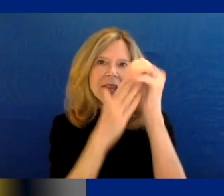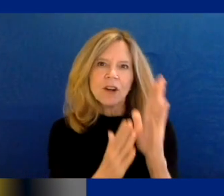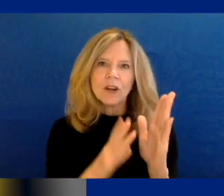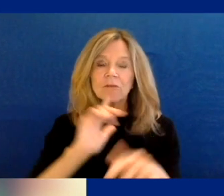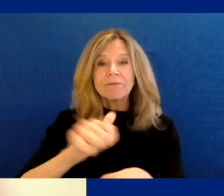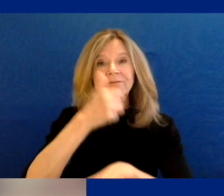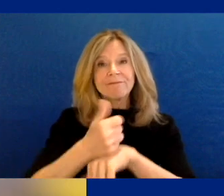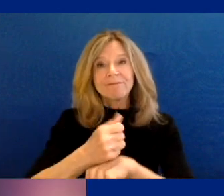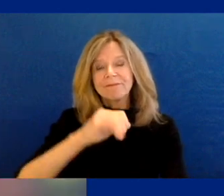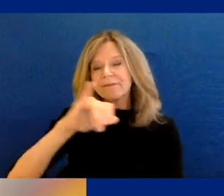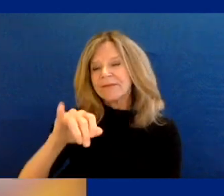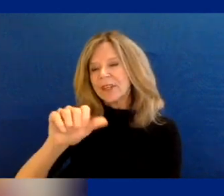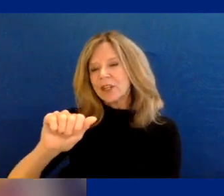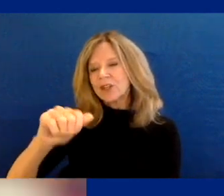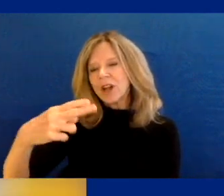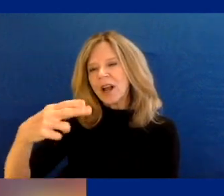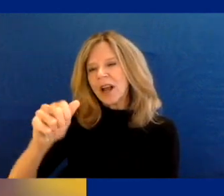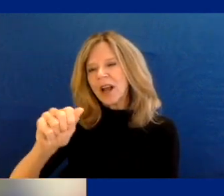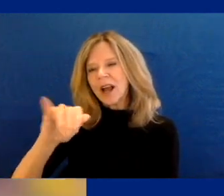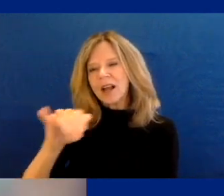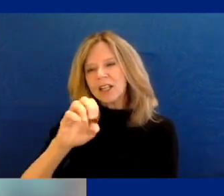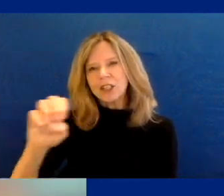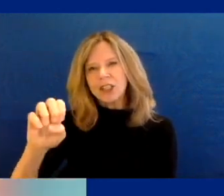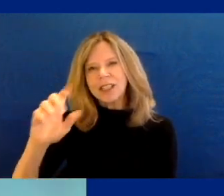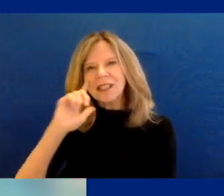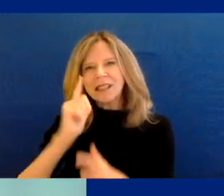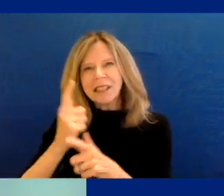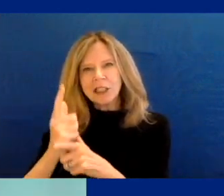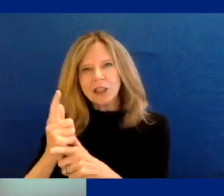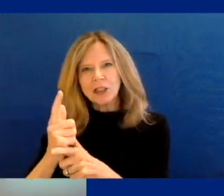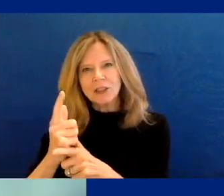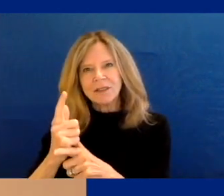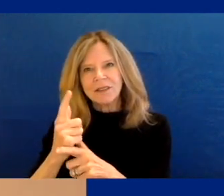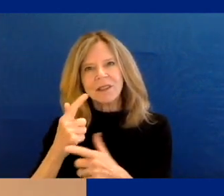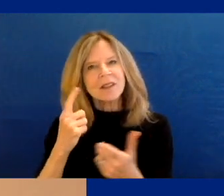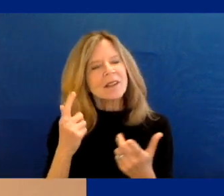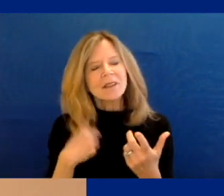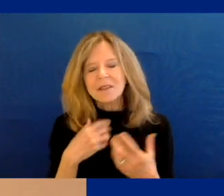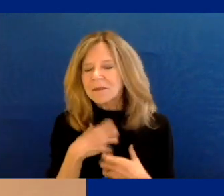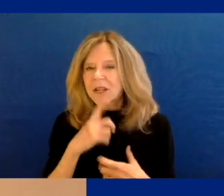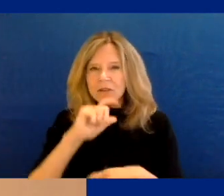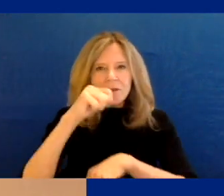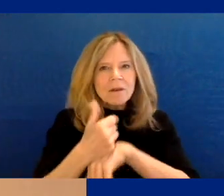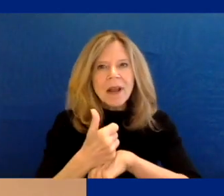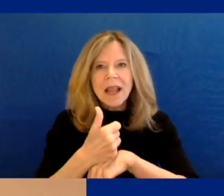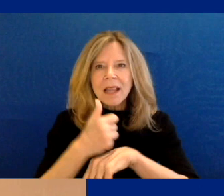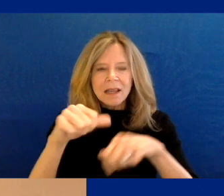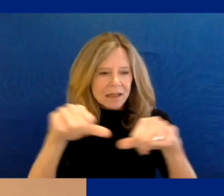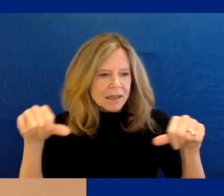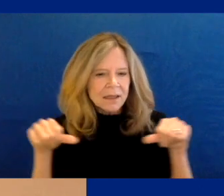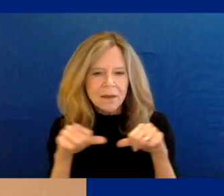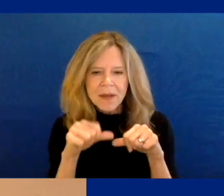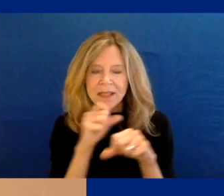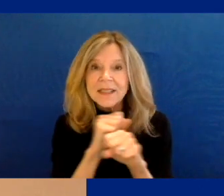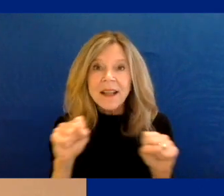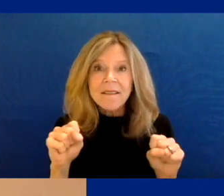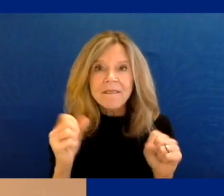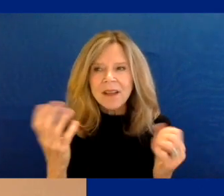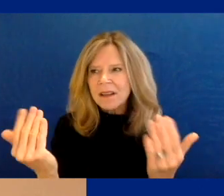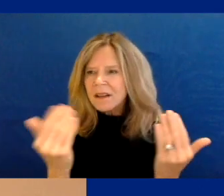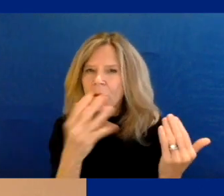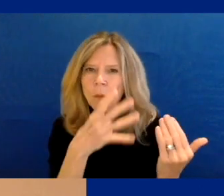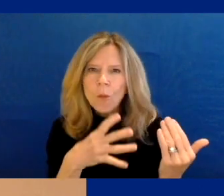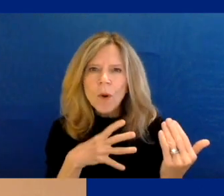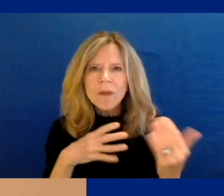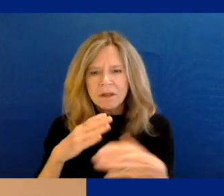that moment. Jahaji Sisters was always my passion work, to create a space that was safe and brave for women to come together and share